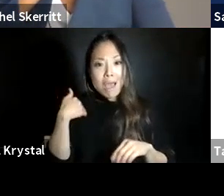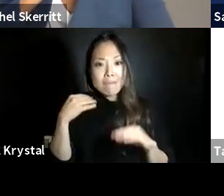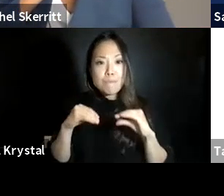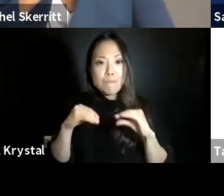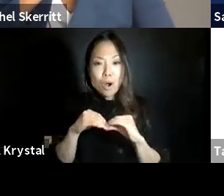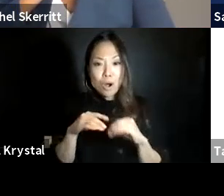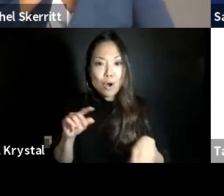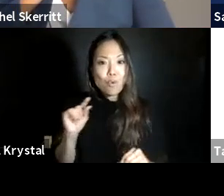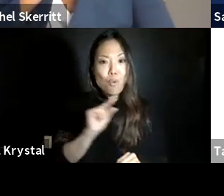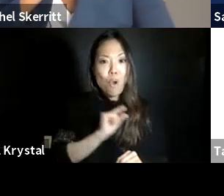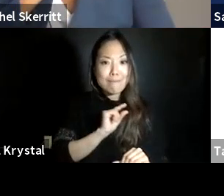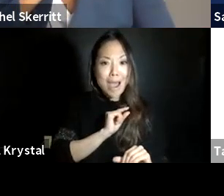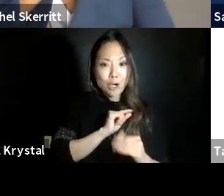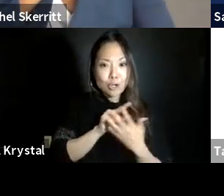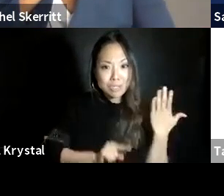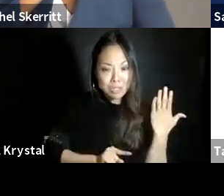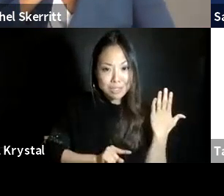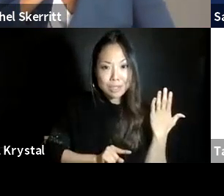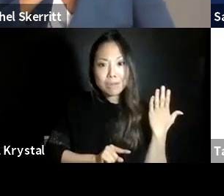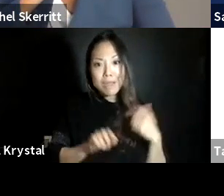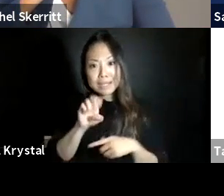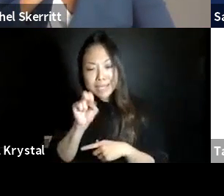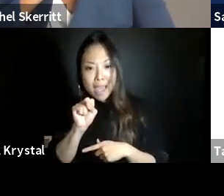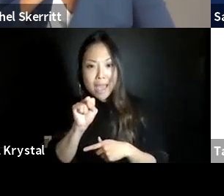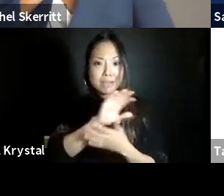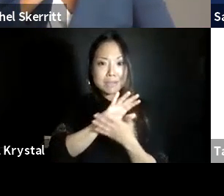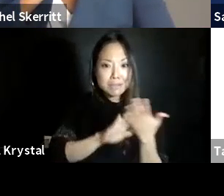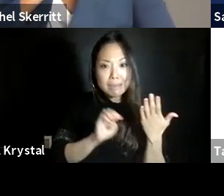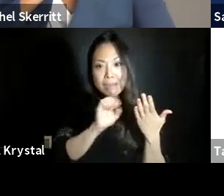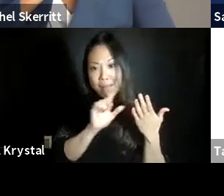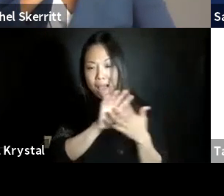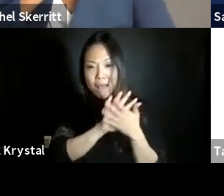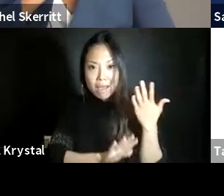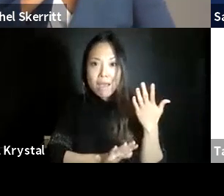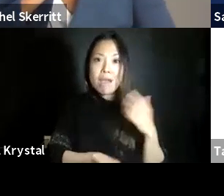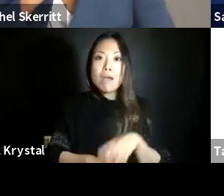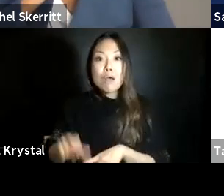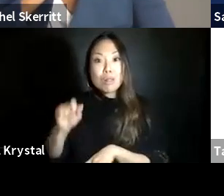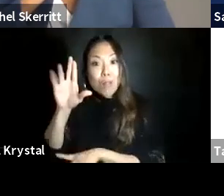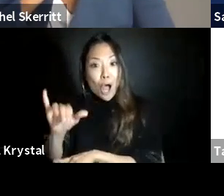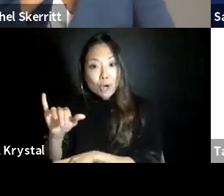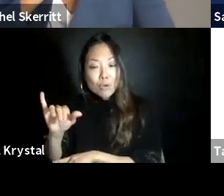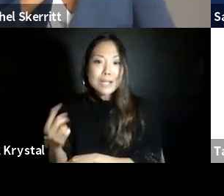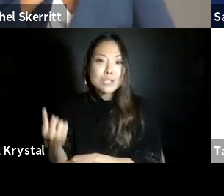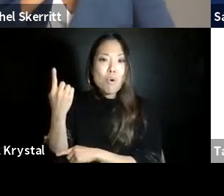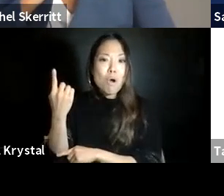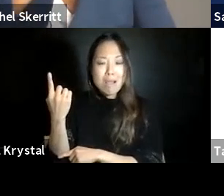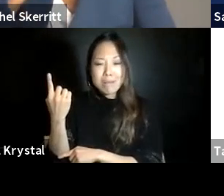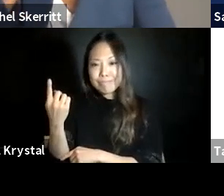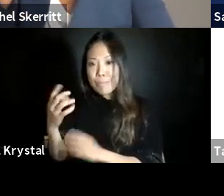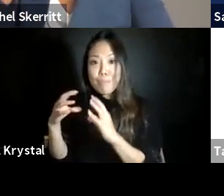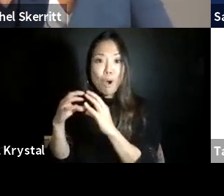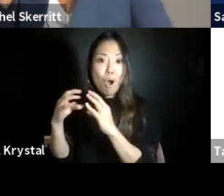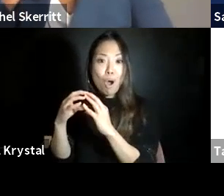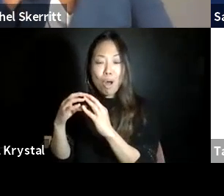else, because a lottery is a lottery. I mean, it's like you have your ball and that's it. If we start adding qualifiers to the lottery, it's not